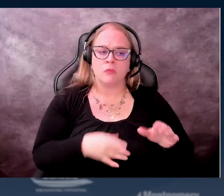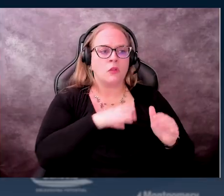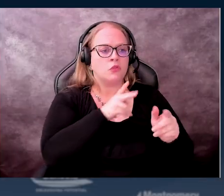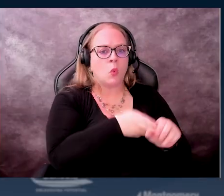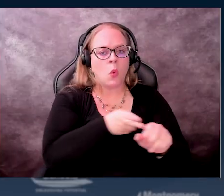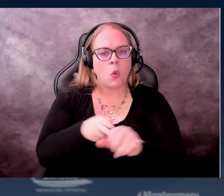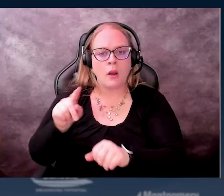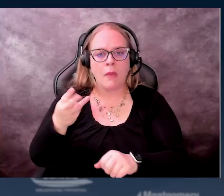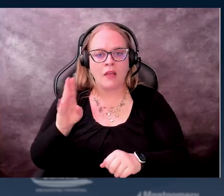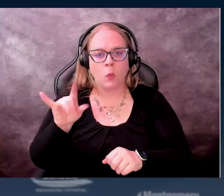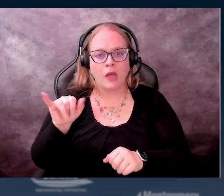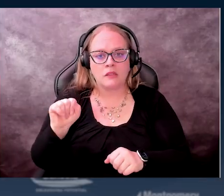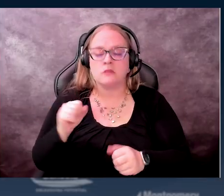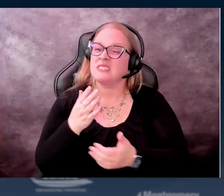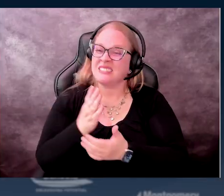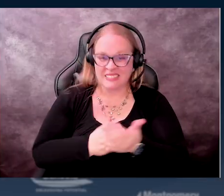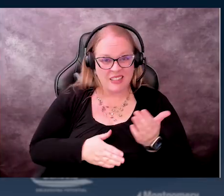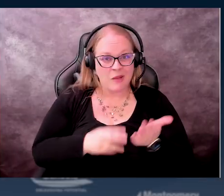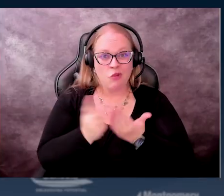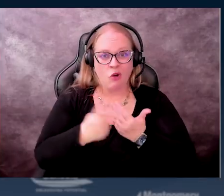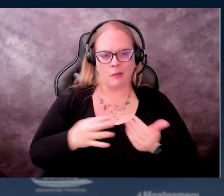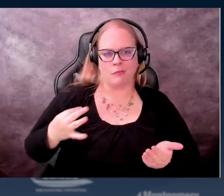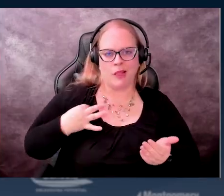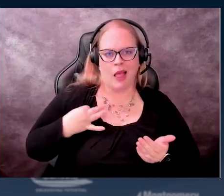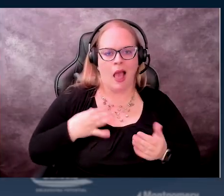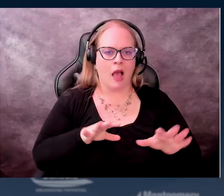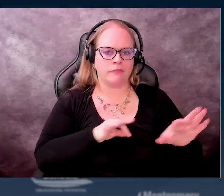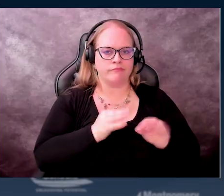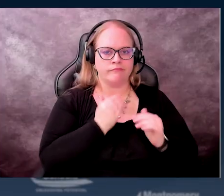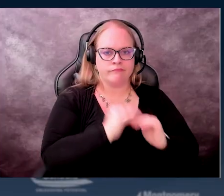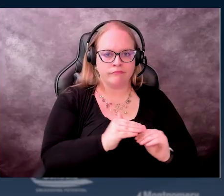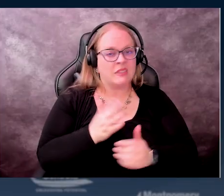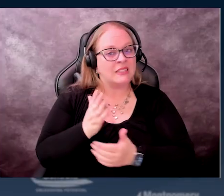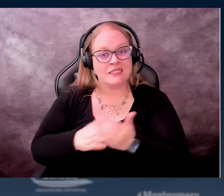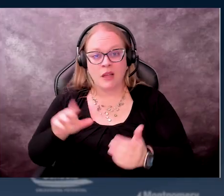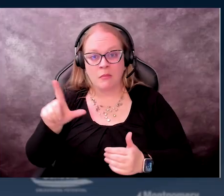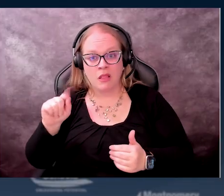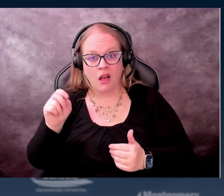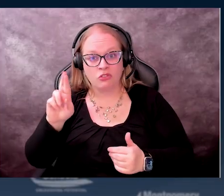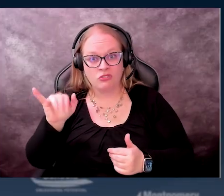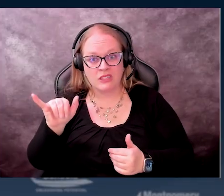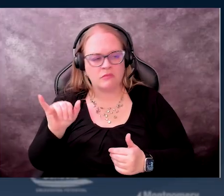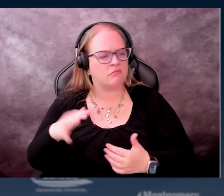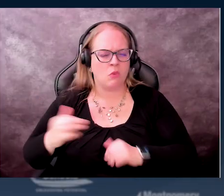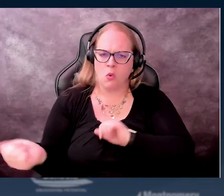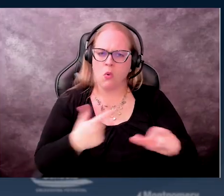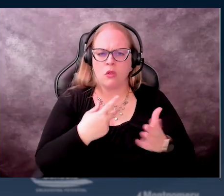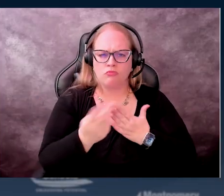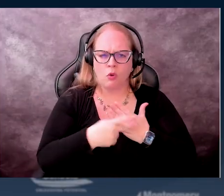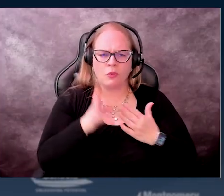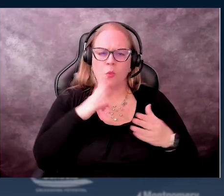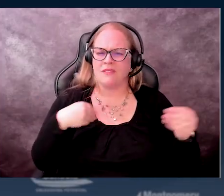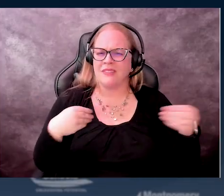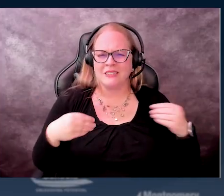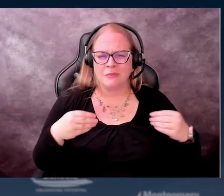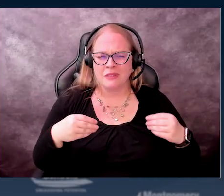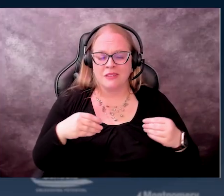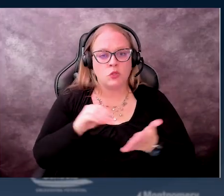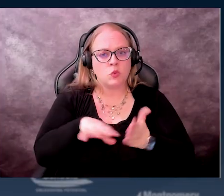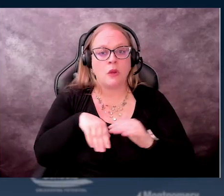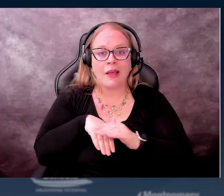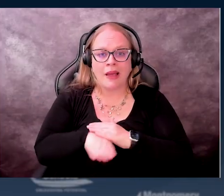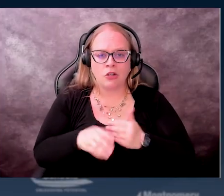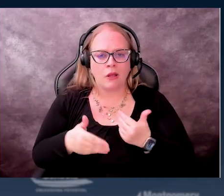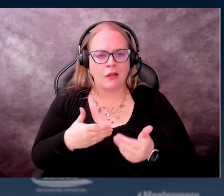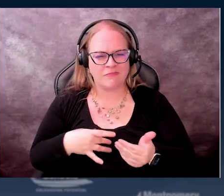selective, others open by lottery, and all will include flexibility, so students can enter or switch later in